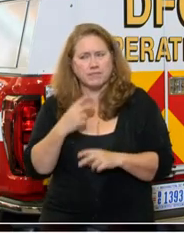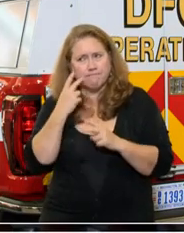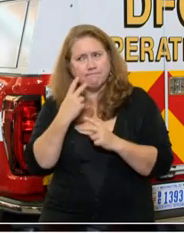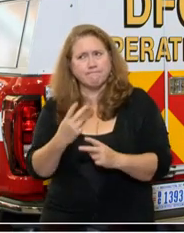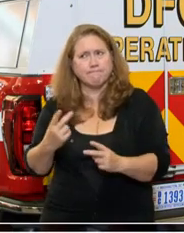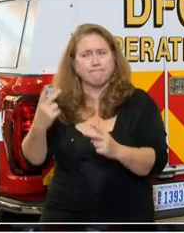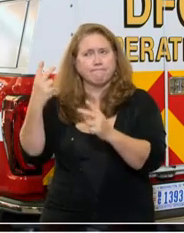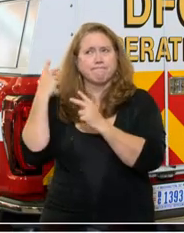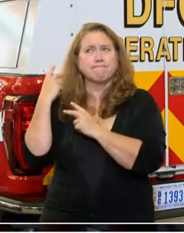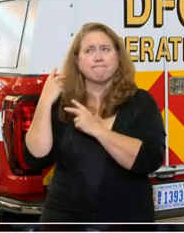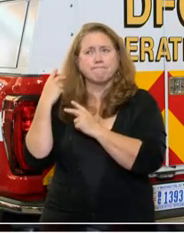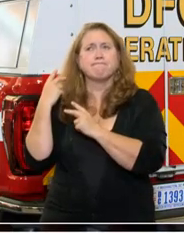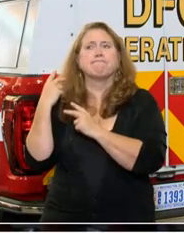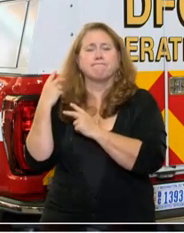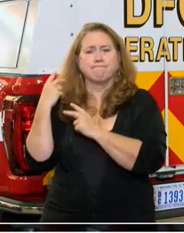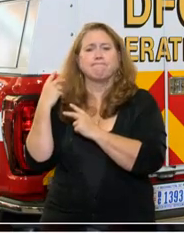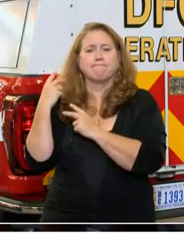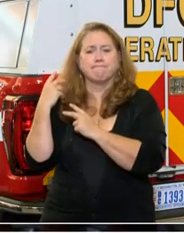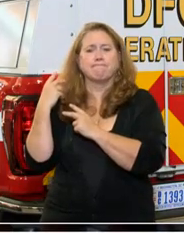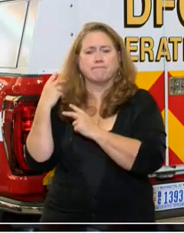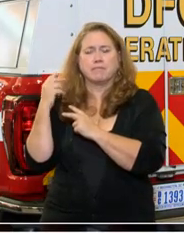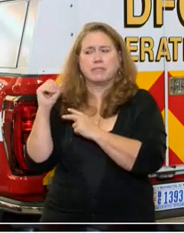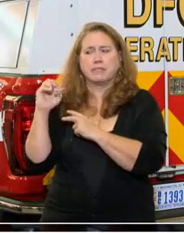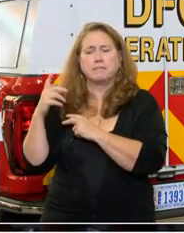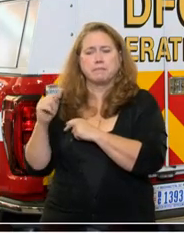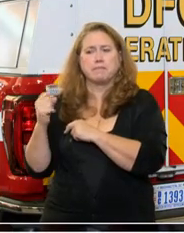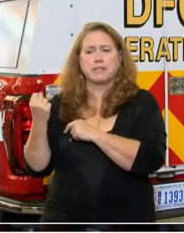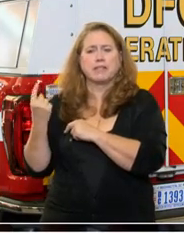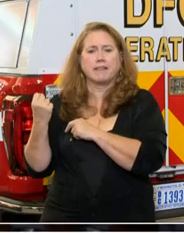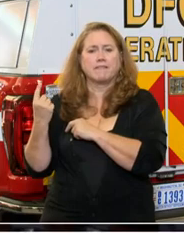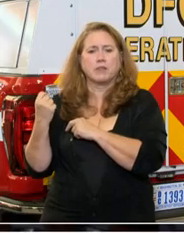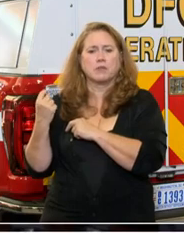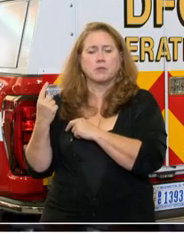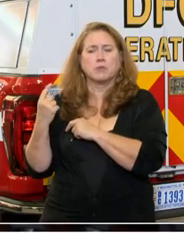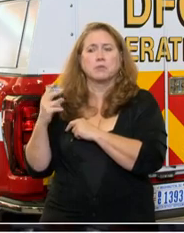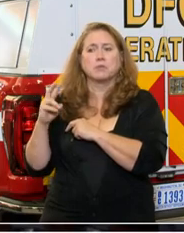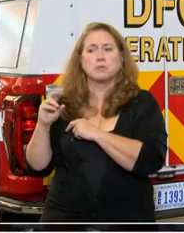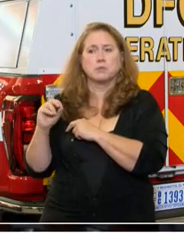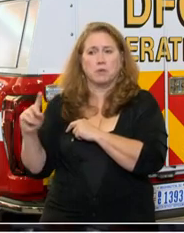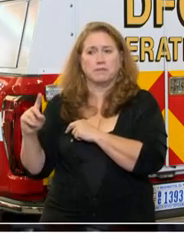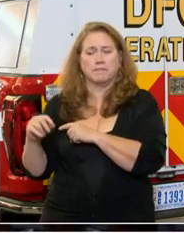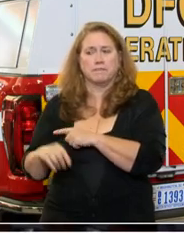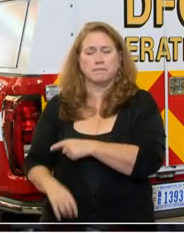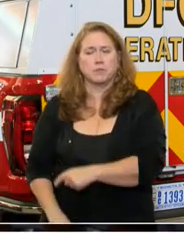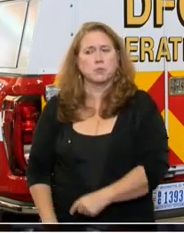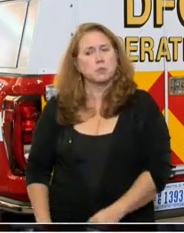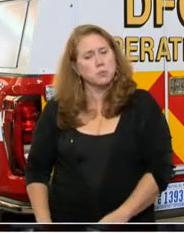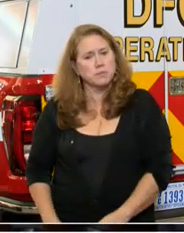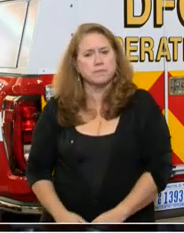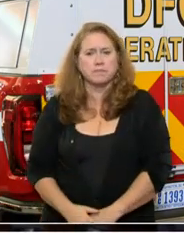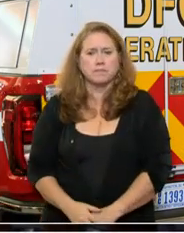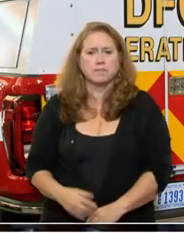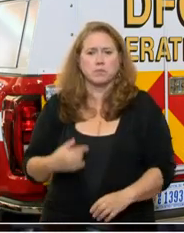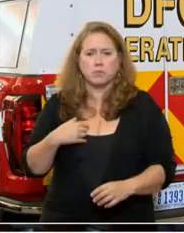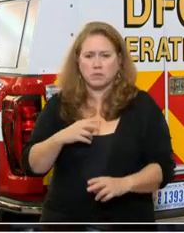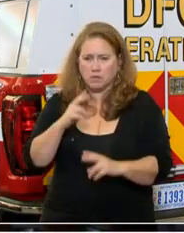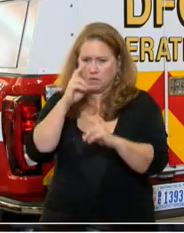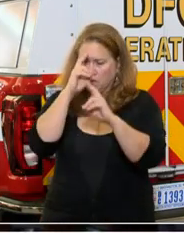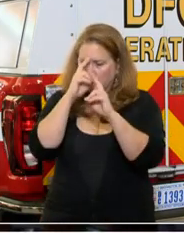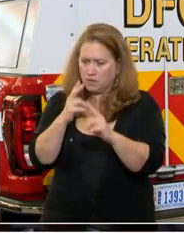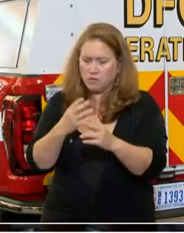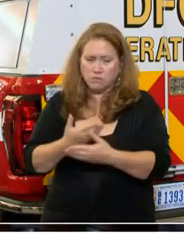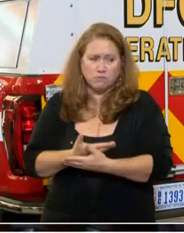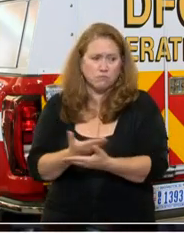11, 2001. We pause to remember and honor the lives lost and recognize our